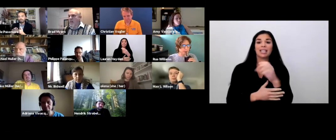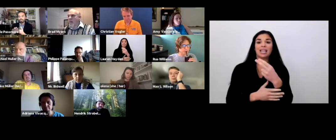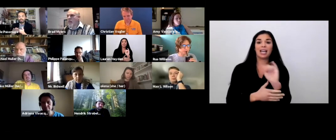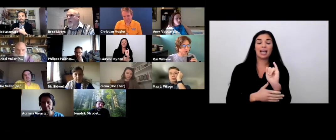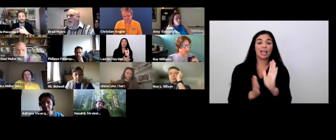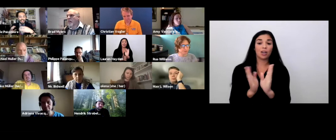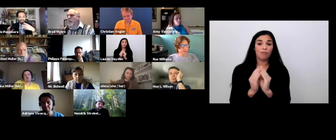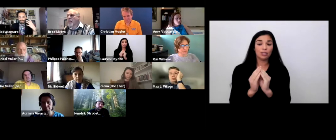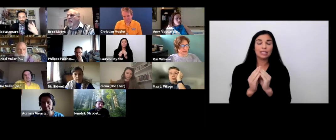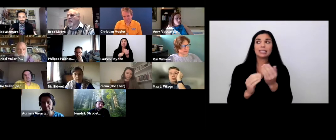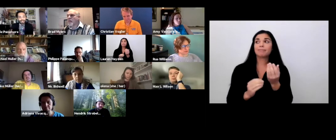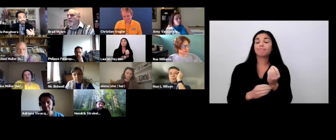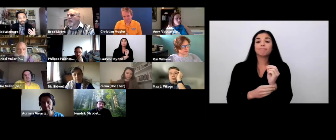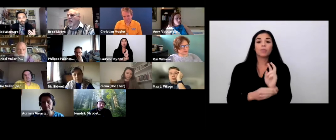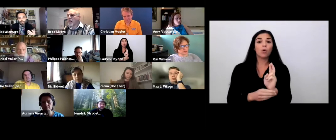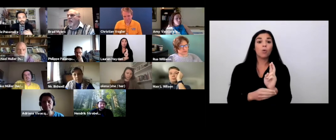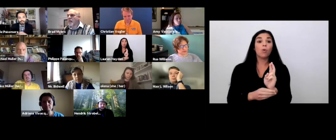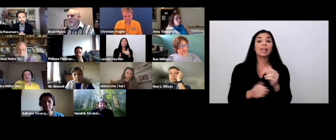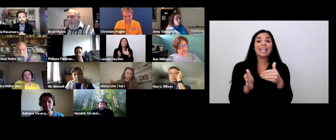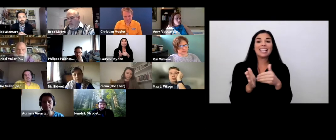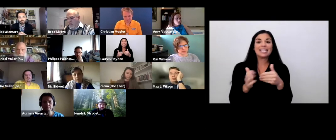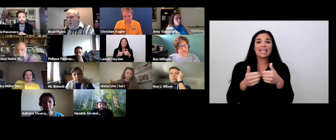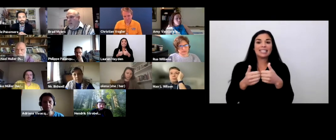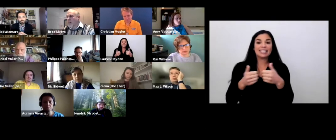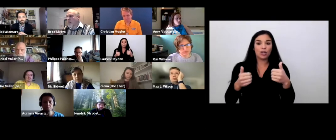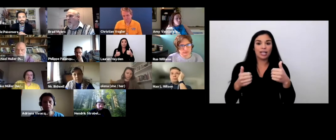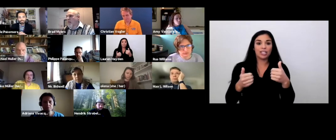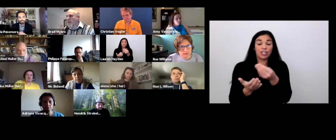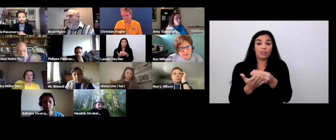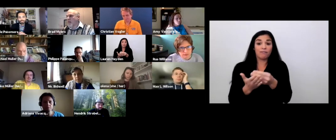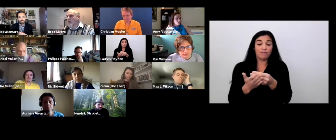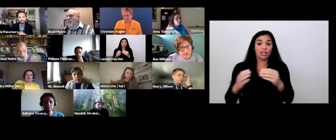or like anti-segregation funding.